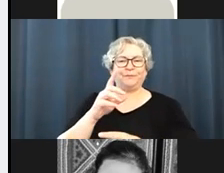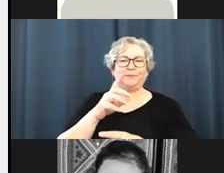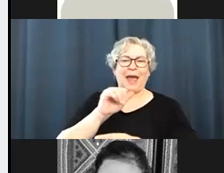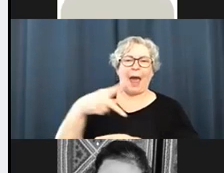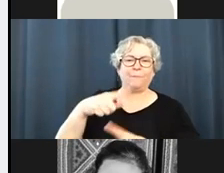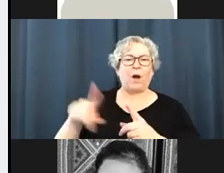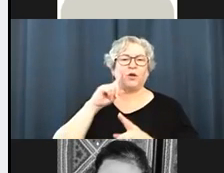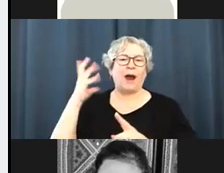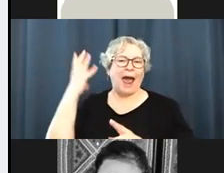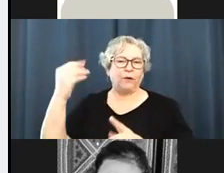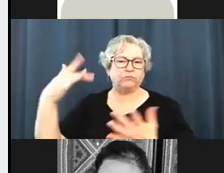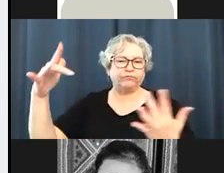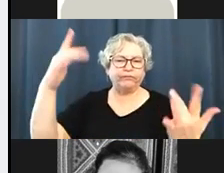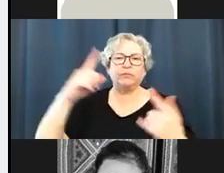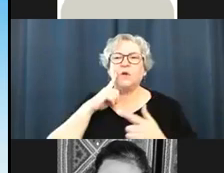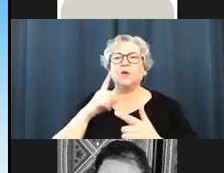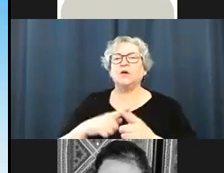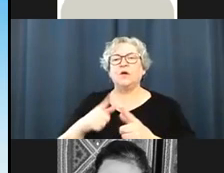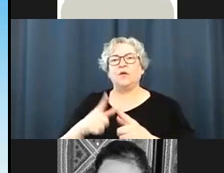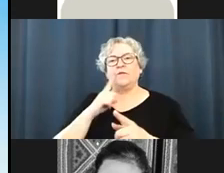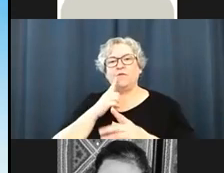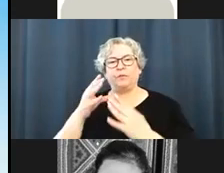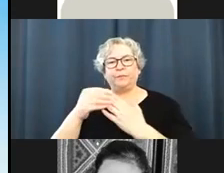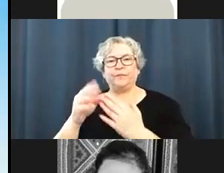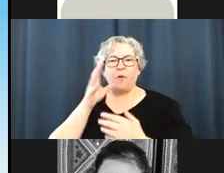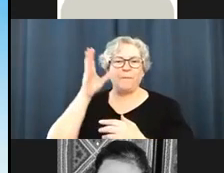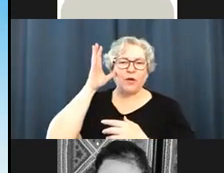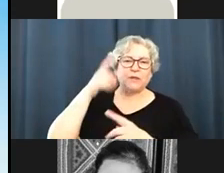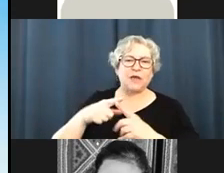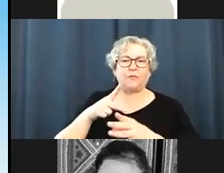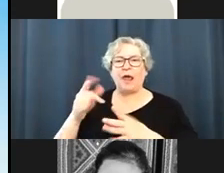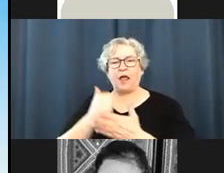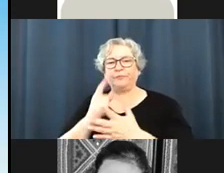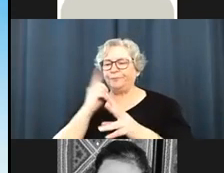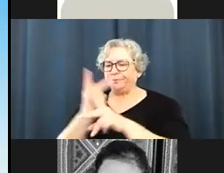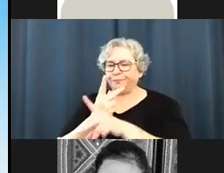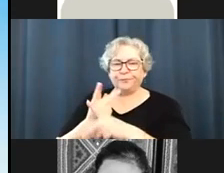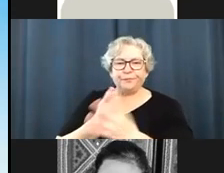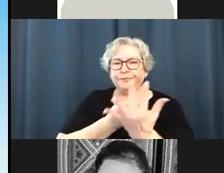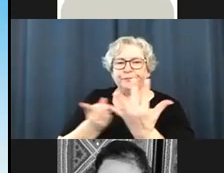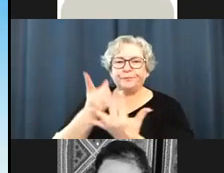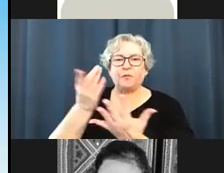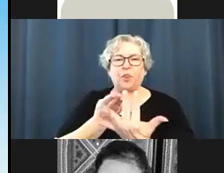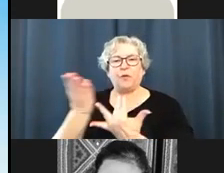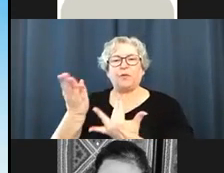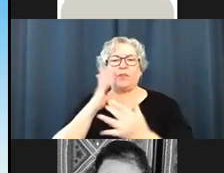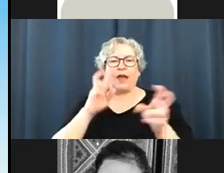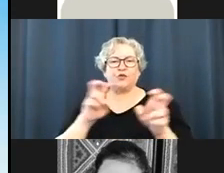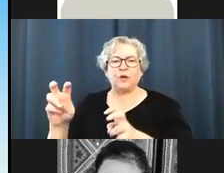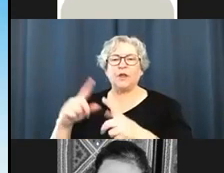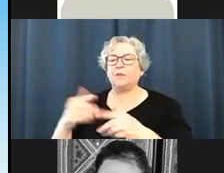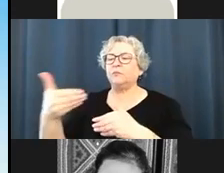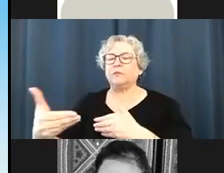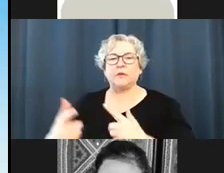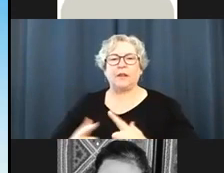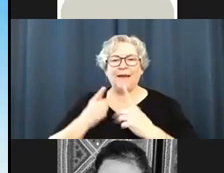and resources provided to students, parents, and professionals are guides to help navigate through transition and the next steps that come with life